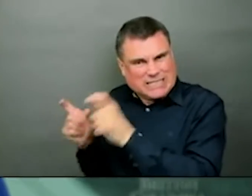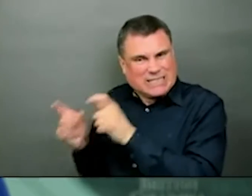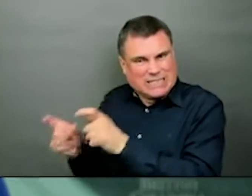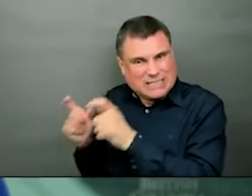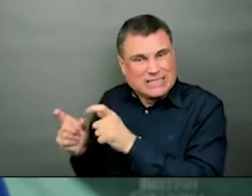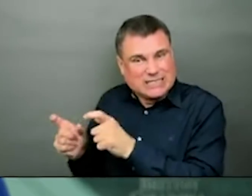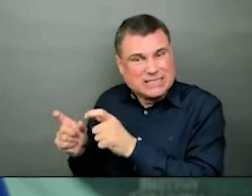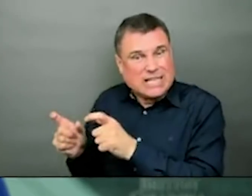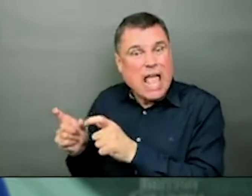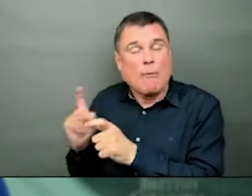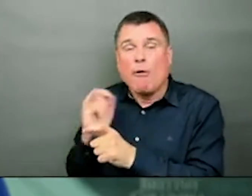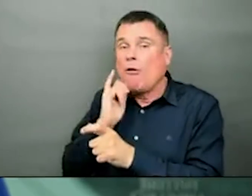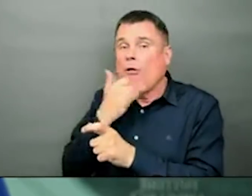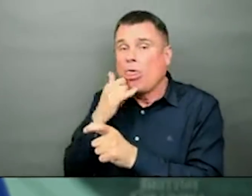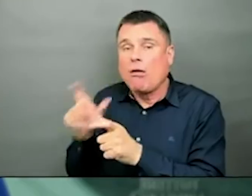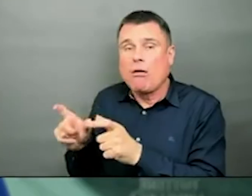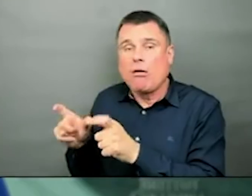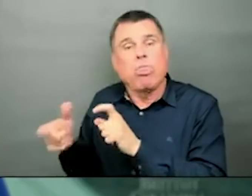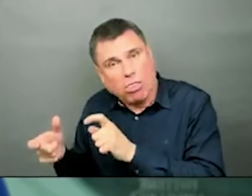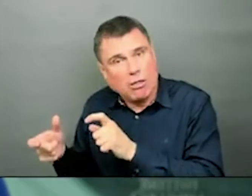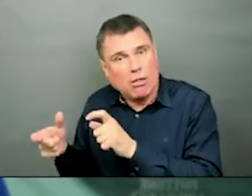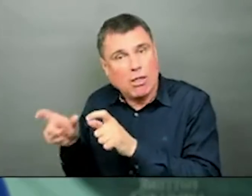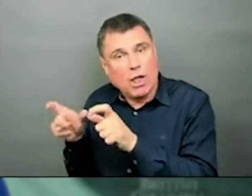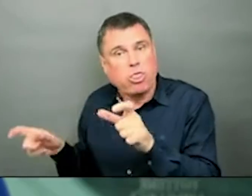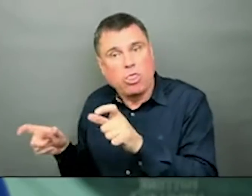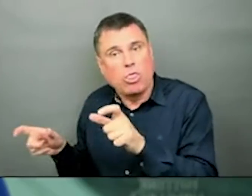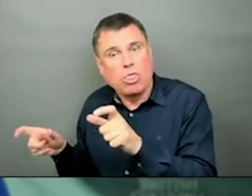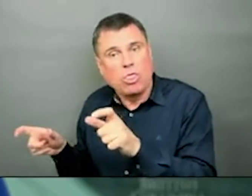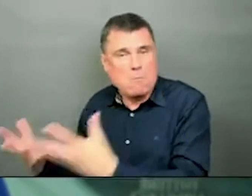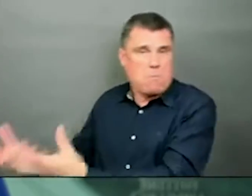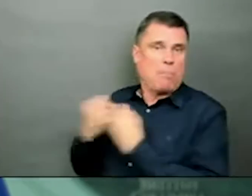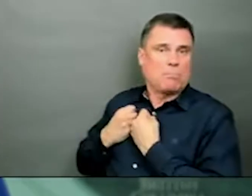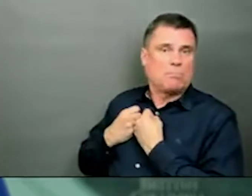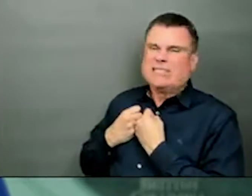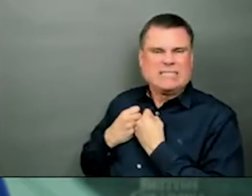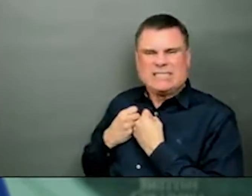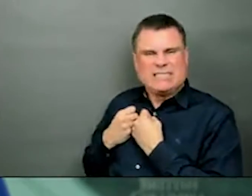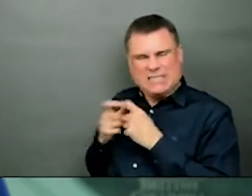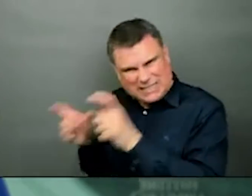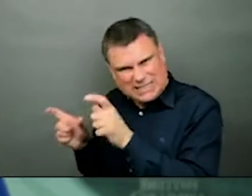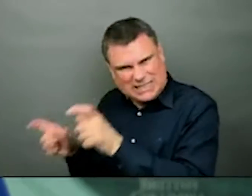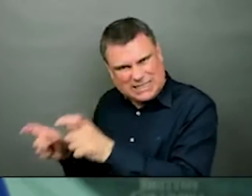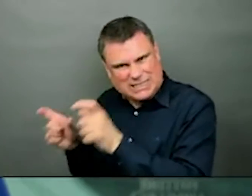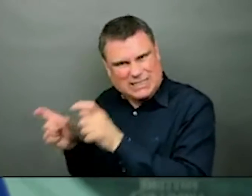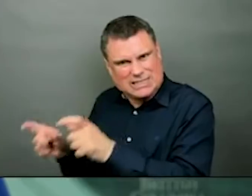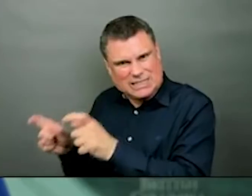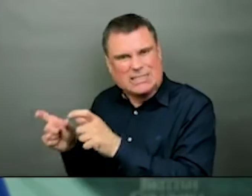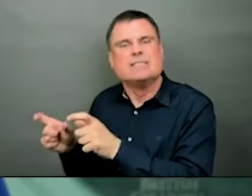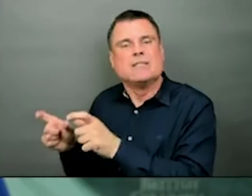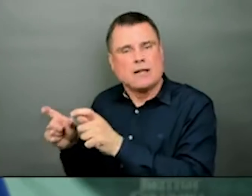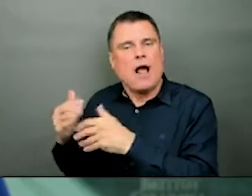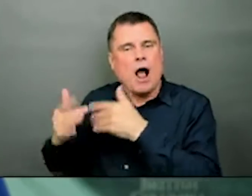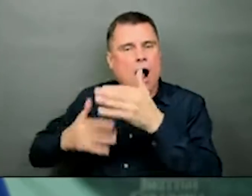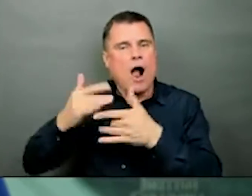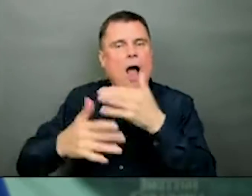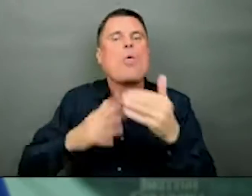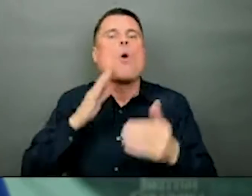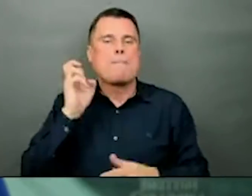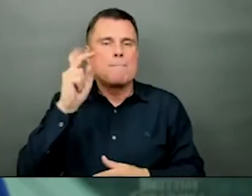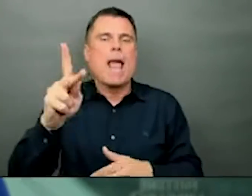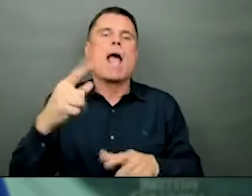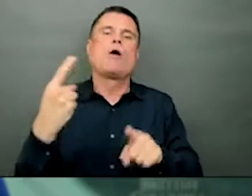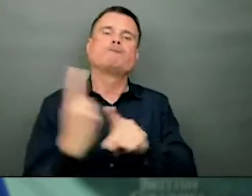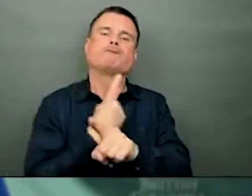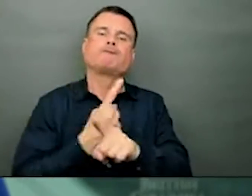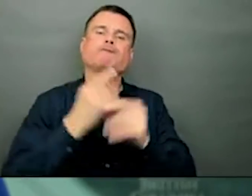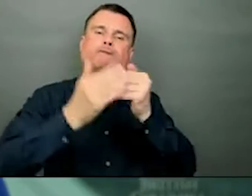immunized, and 156,000 having received their first dose. A further 37,000 having received their first and second